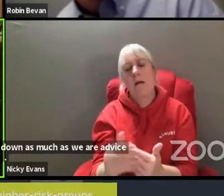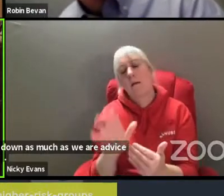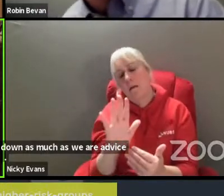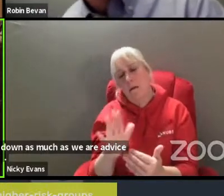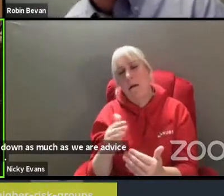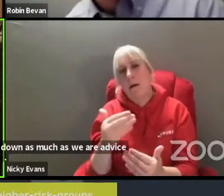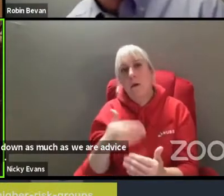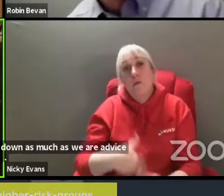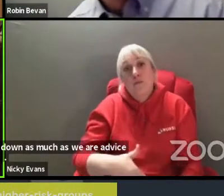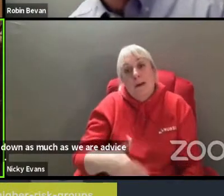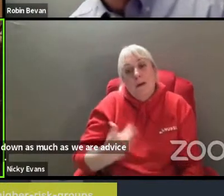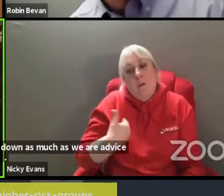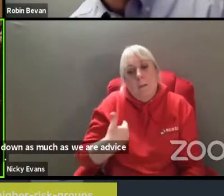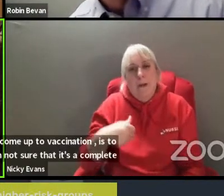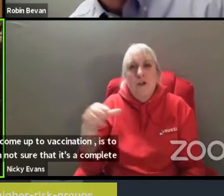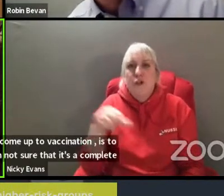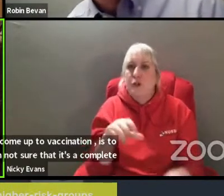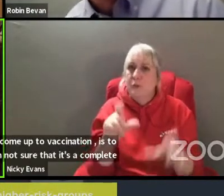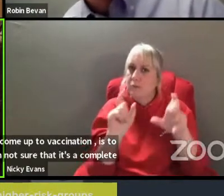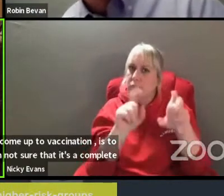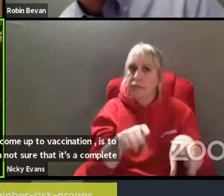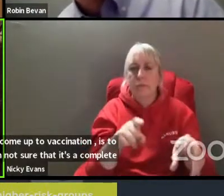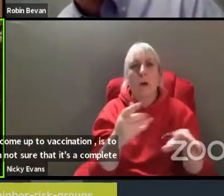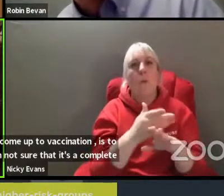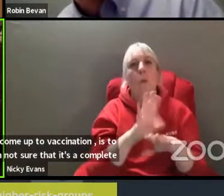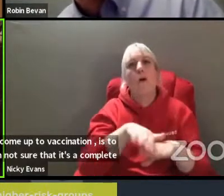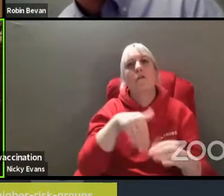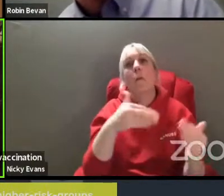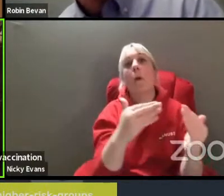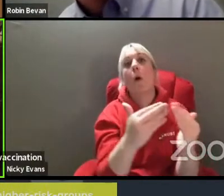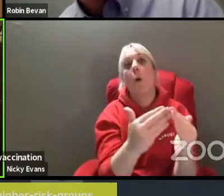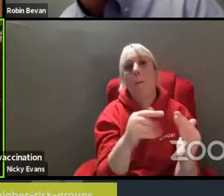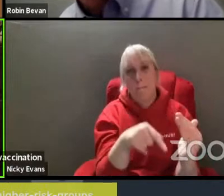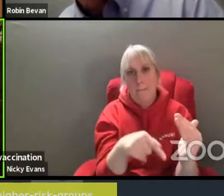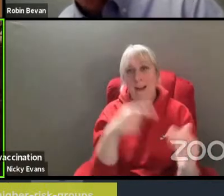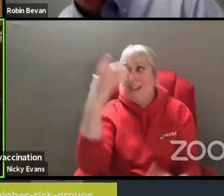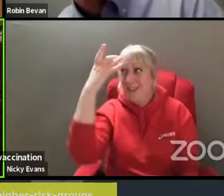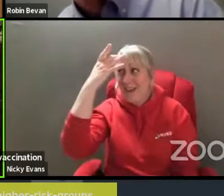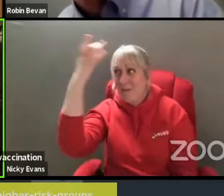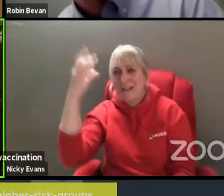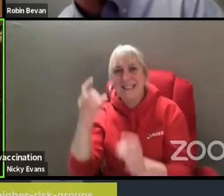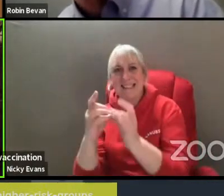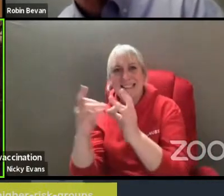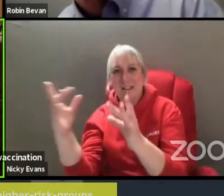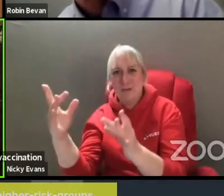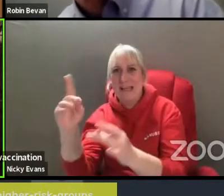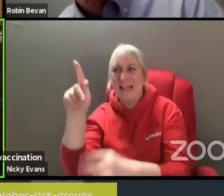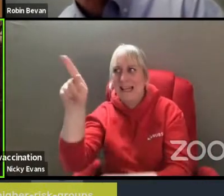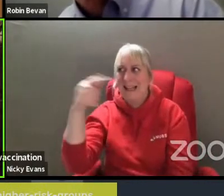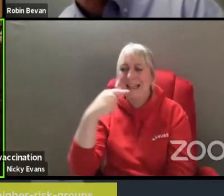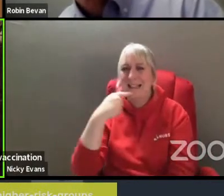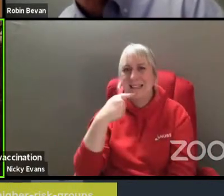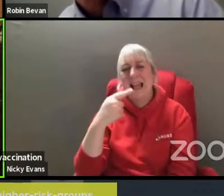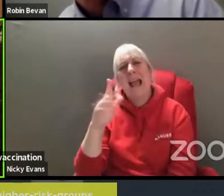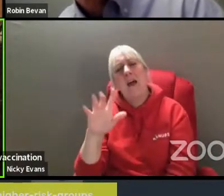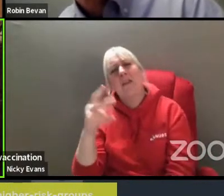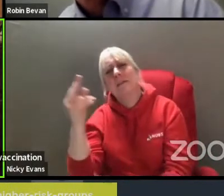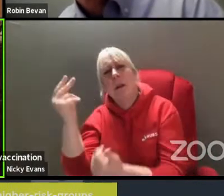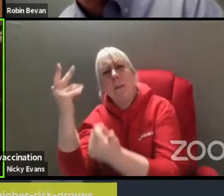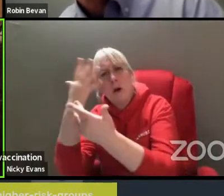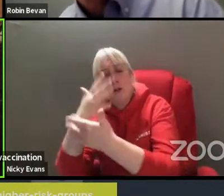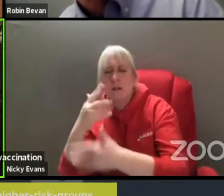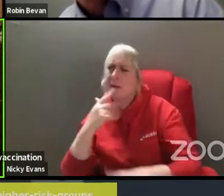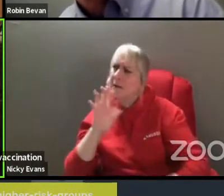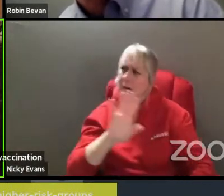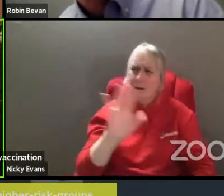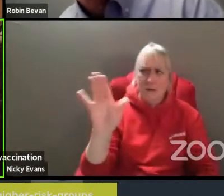the government doesn't quite agree with that, although they do raise concerns, but we do agree with that. And we have succeeded in getting that